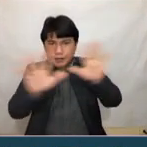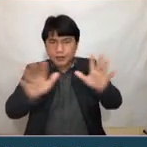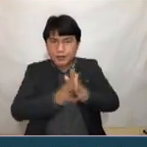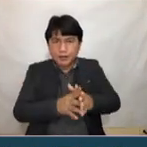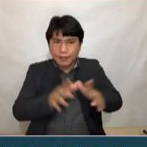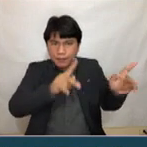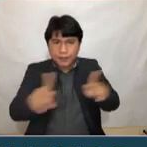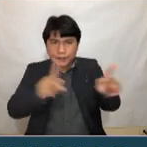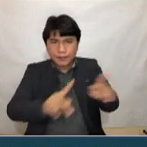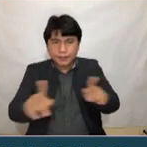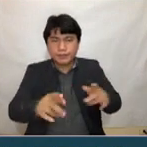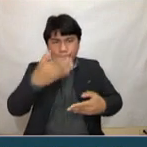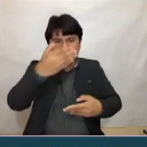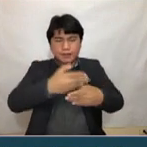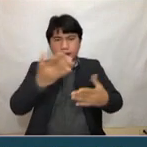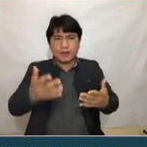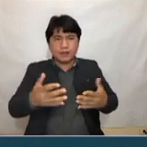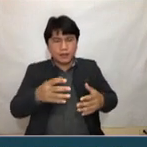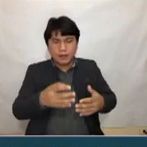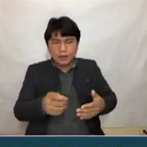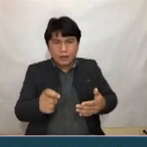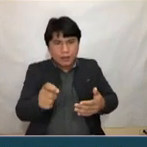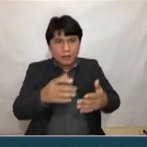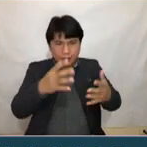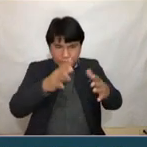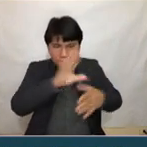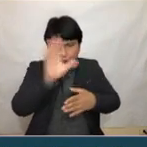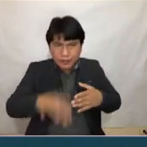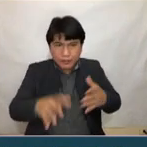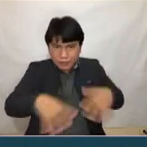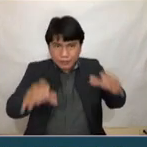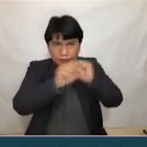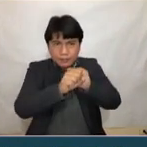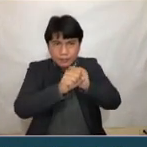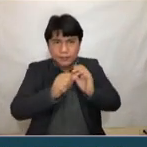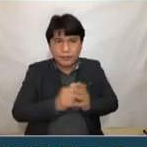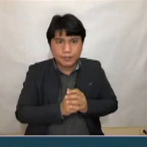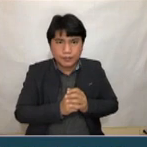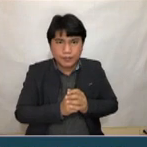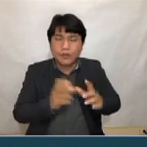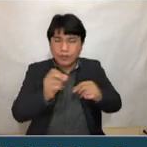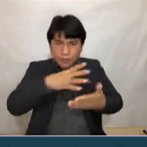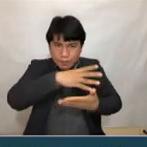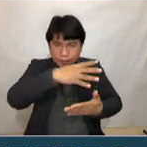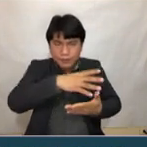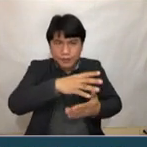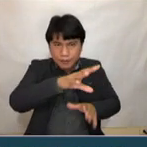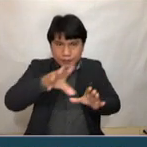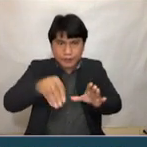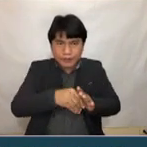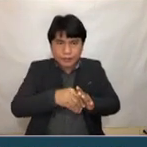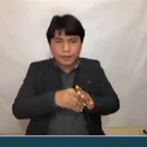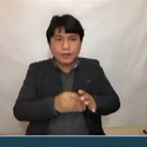even as the lockdown is lifted, on whether that lockdown is a part of a stable recovery or do we need to